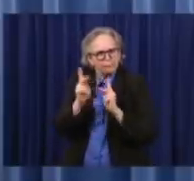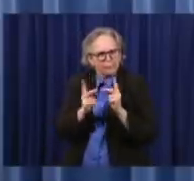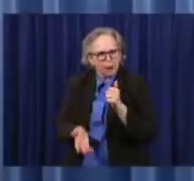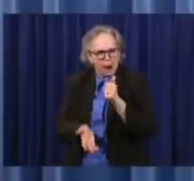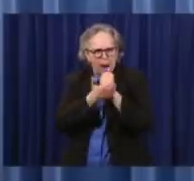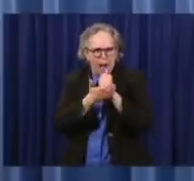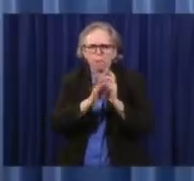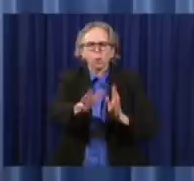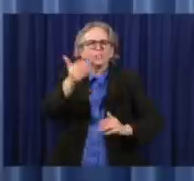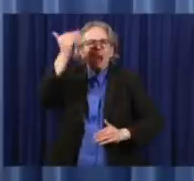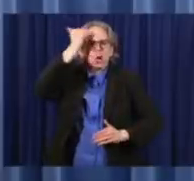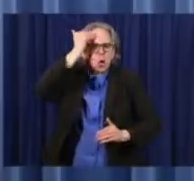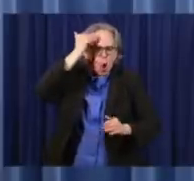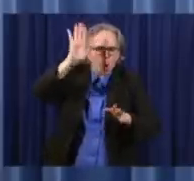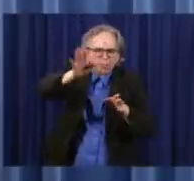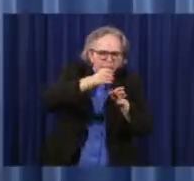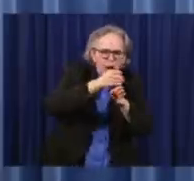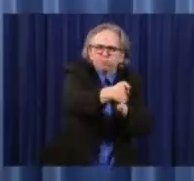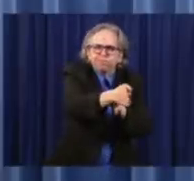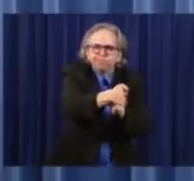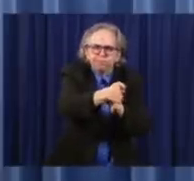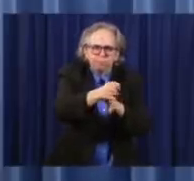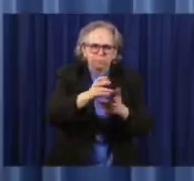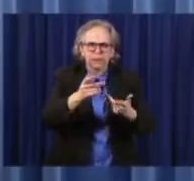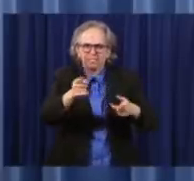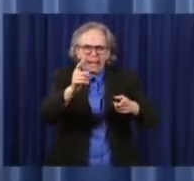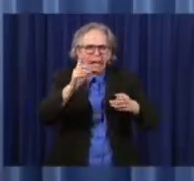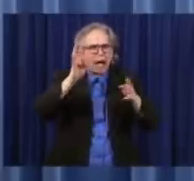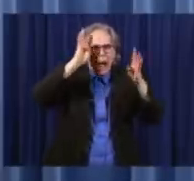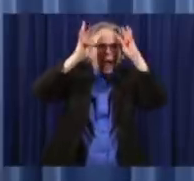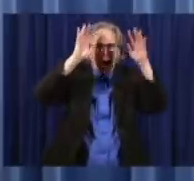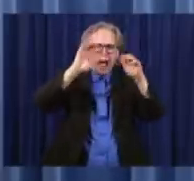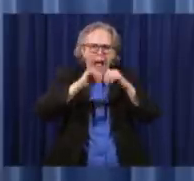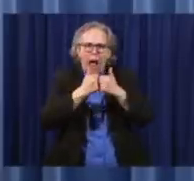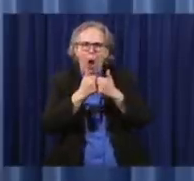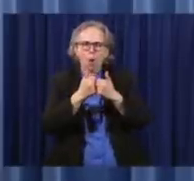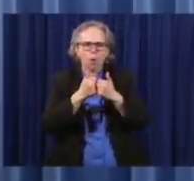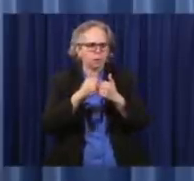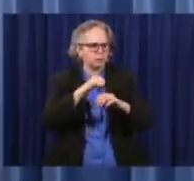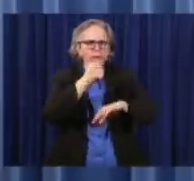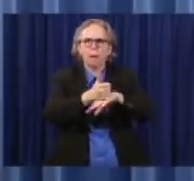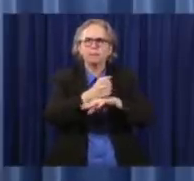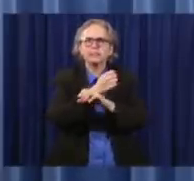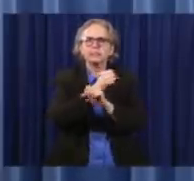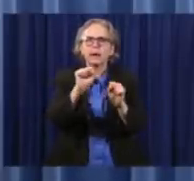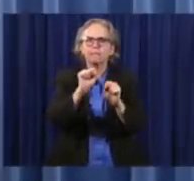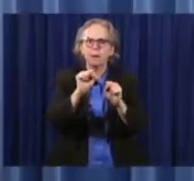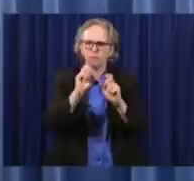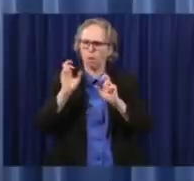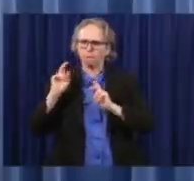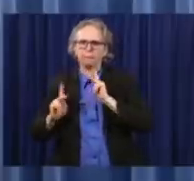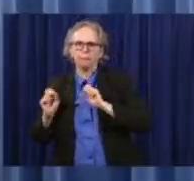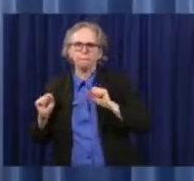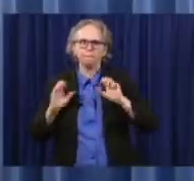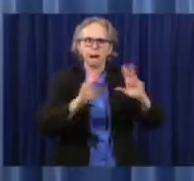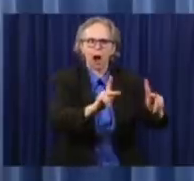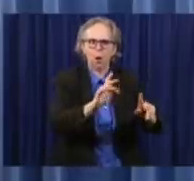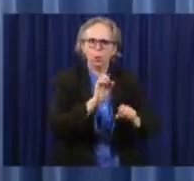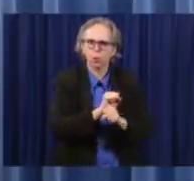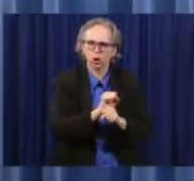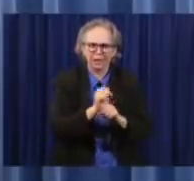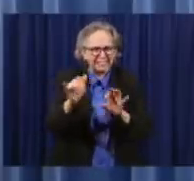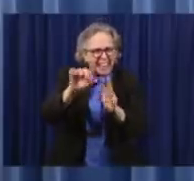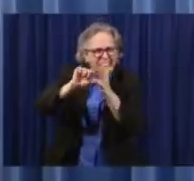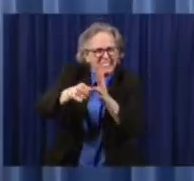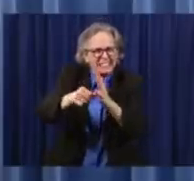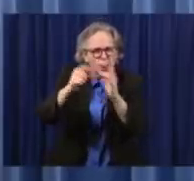you can practically run it, and do things as safely as humanly